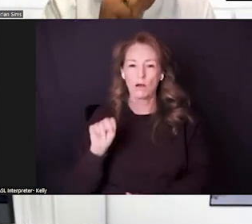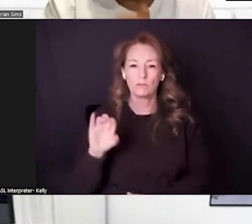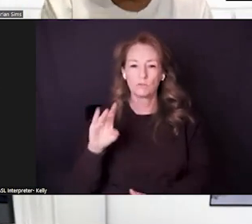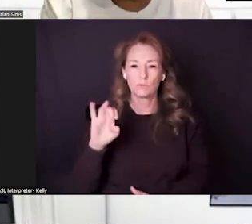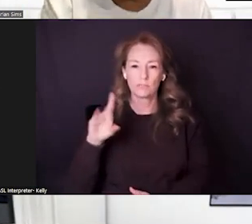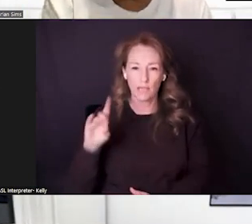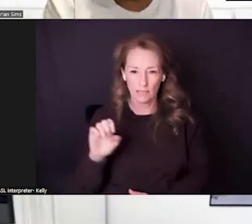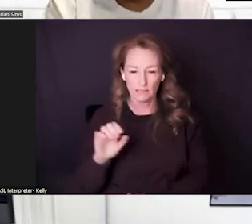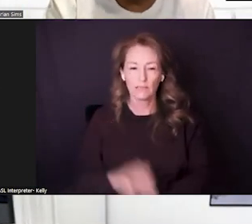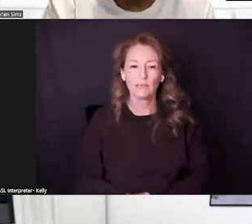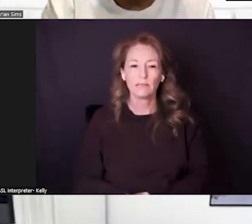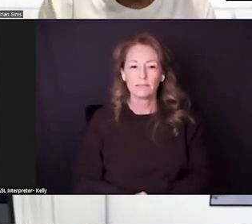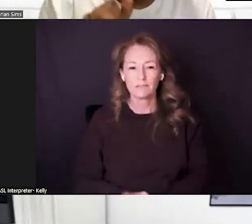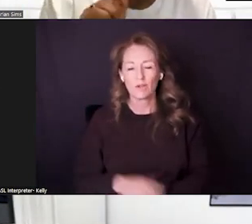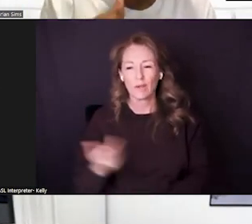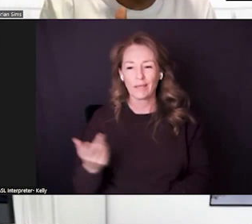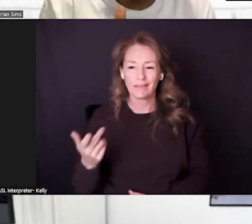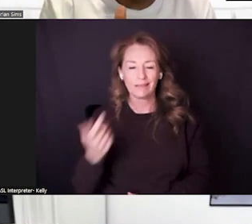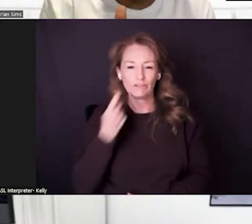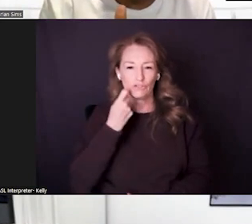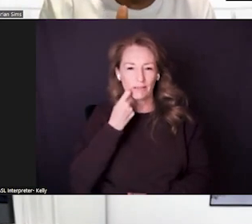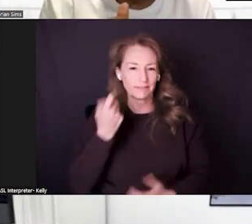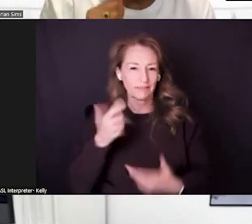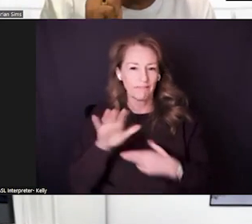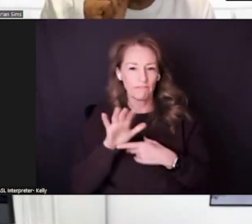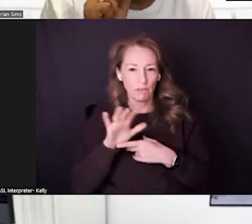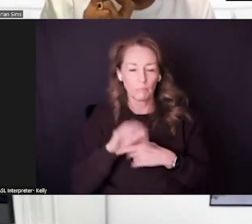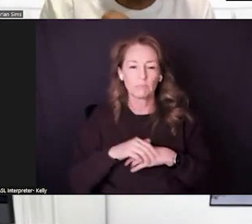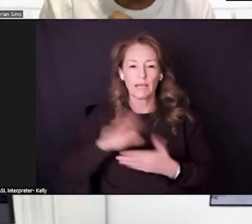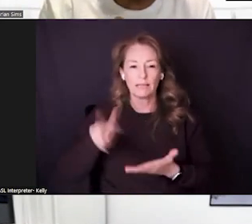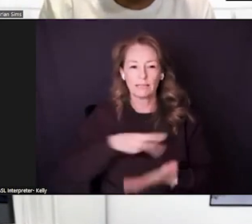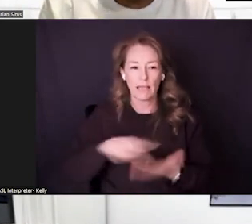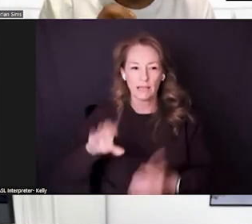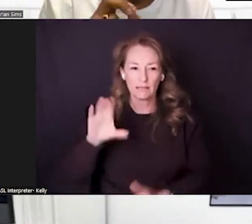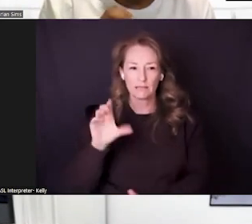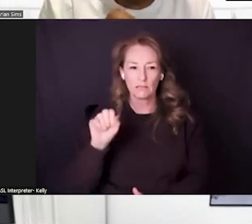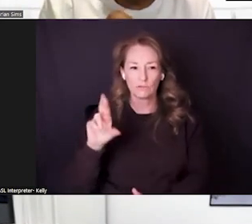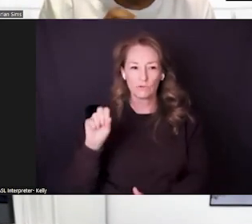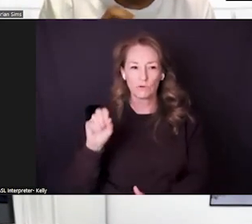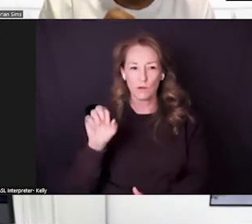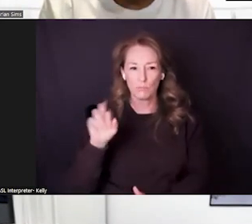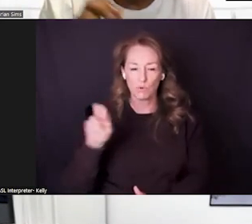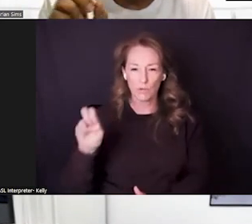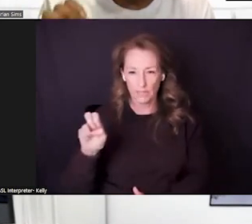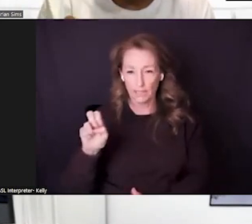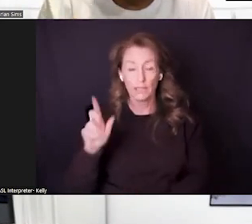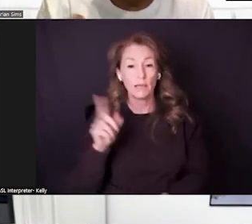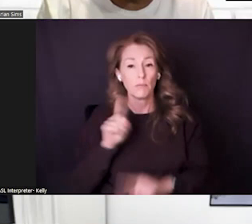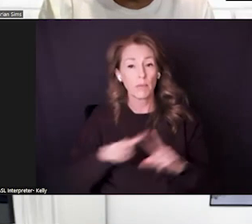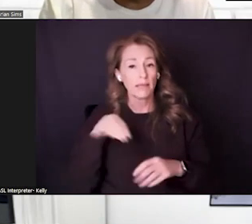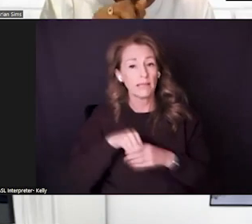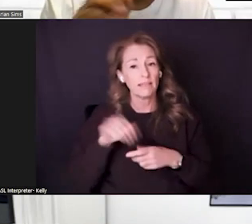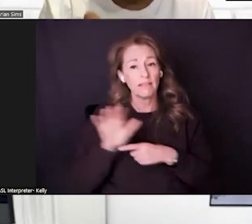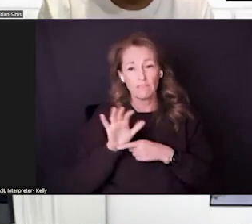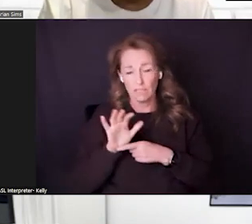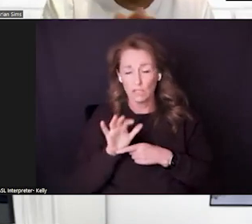or take the form of a sacred ritual. So we were asking, based on this, which culture was he representing in the video? And if you did not